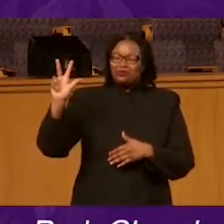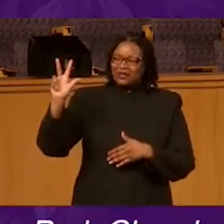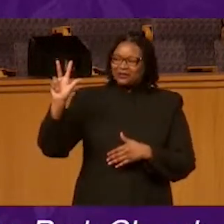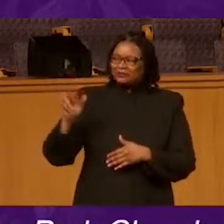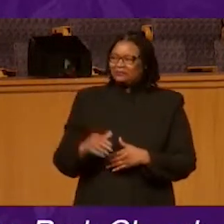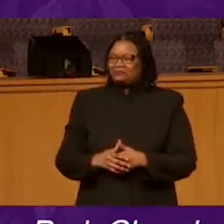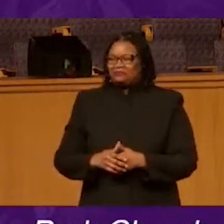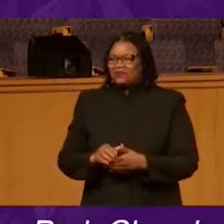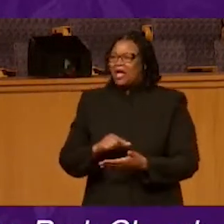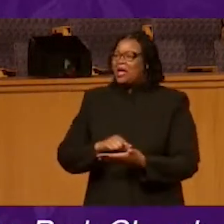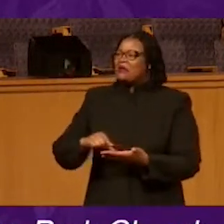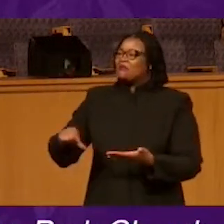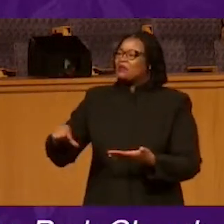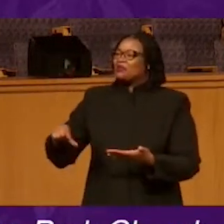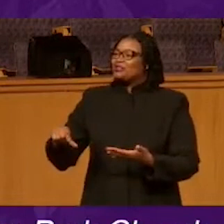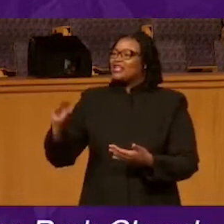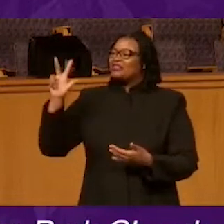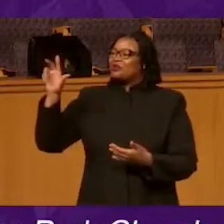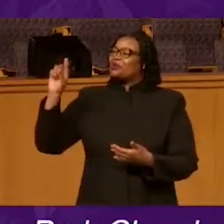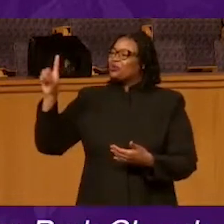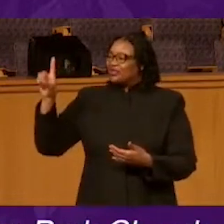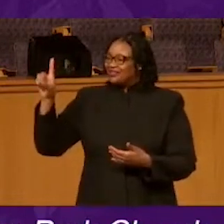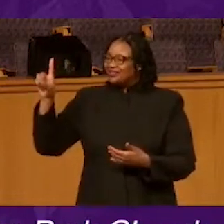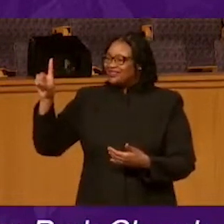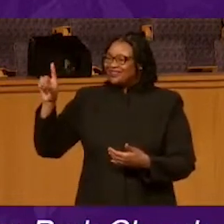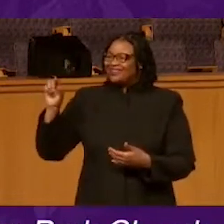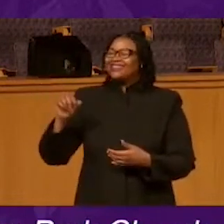beginning with verse